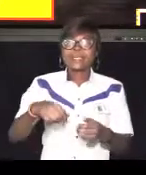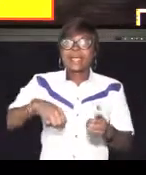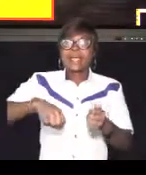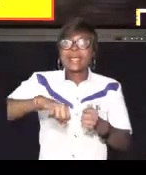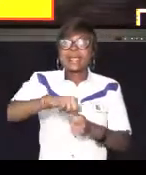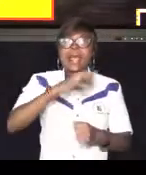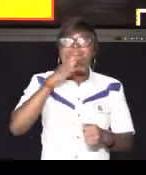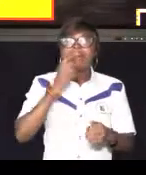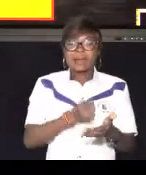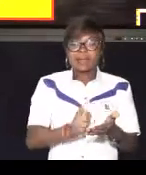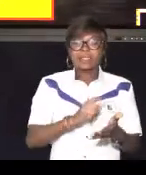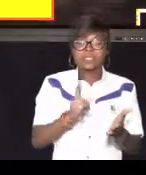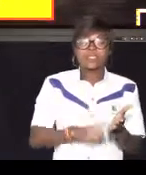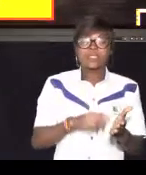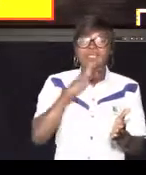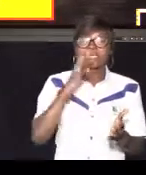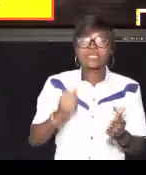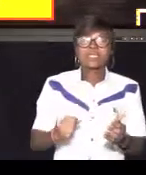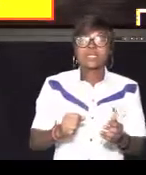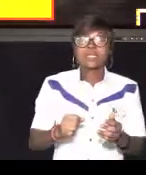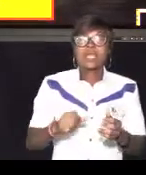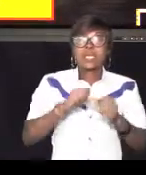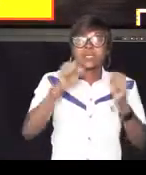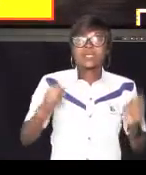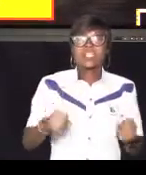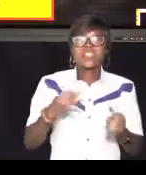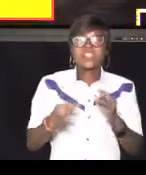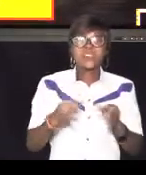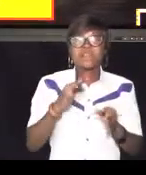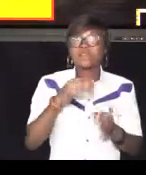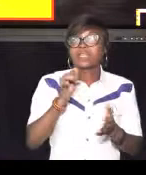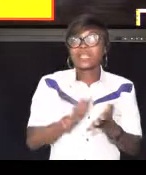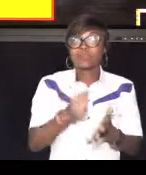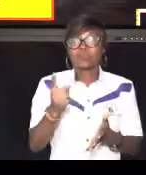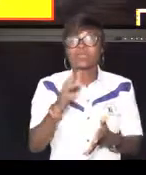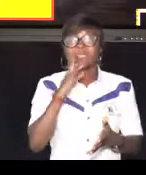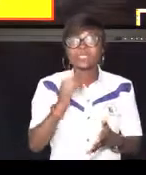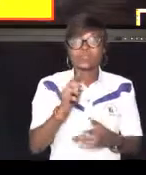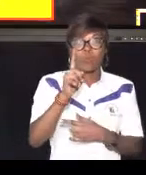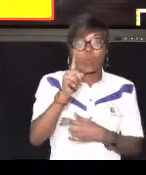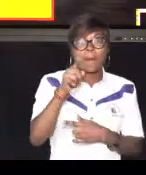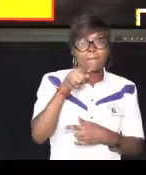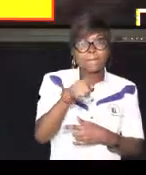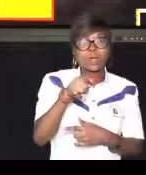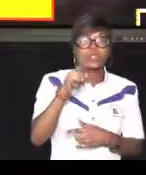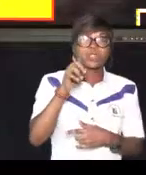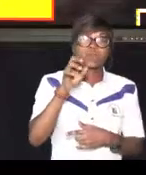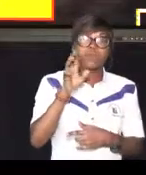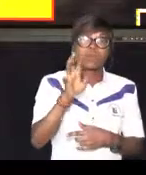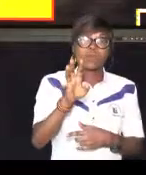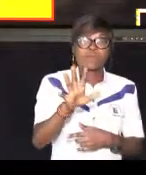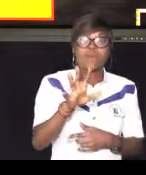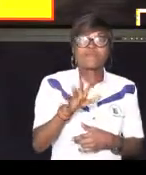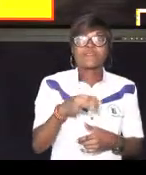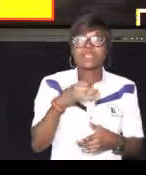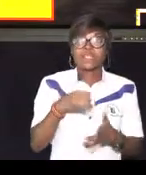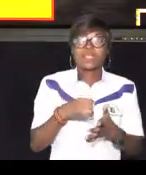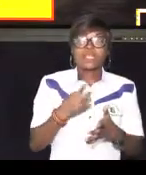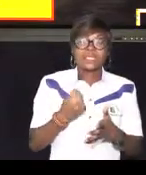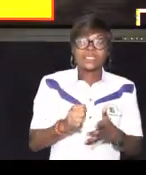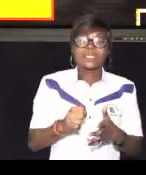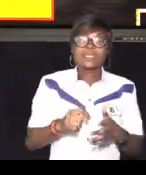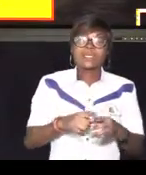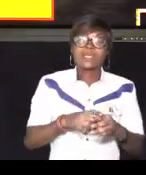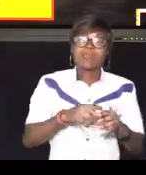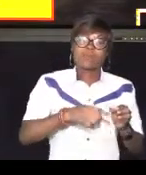middle, 1.5. This is a square. So if this length is 1.5, the breadth will be 1.5 as well.